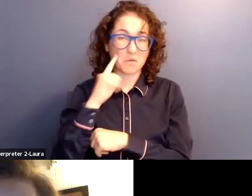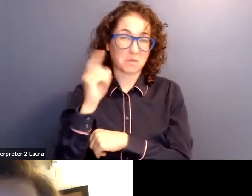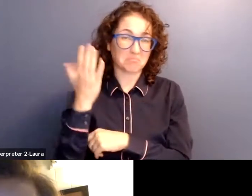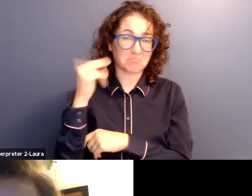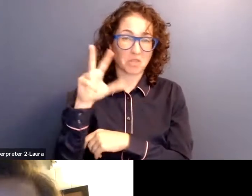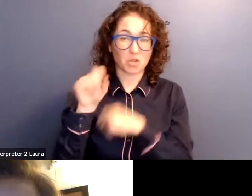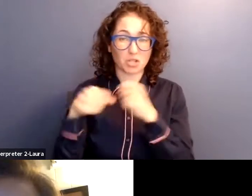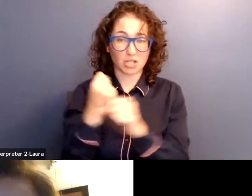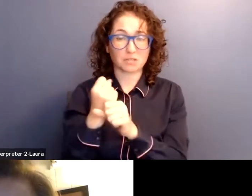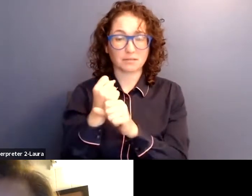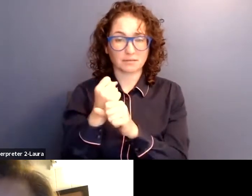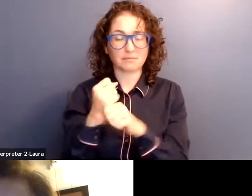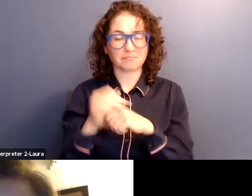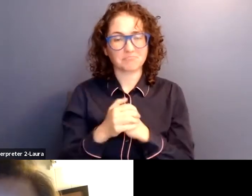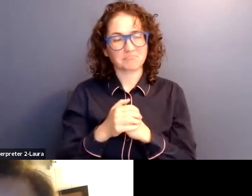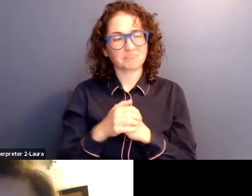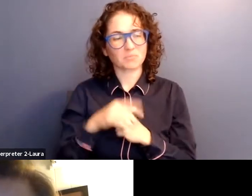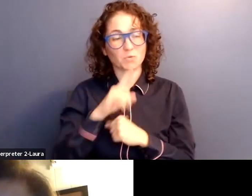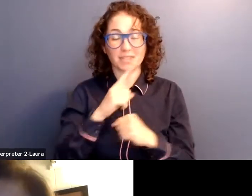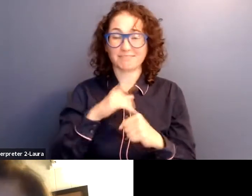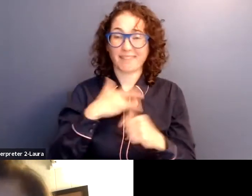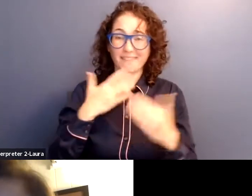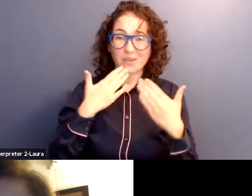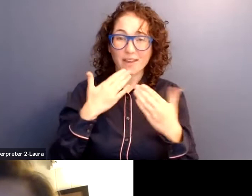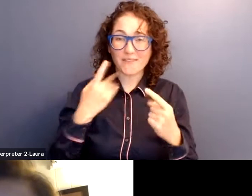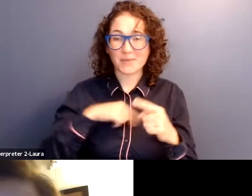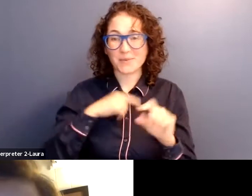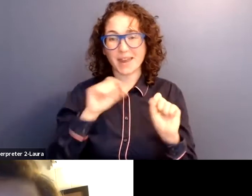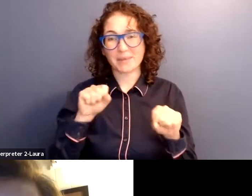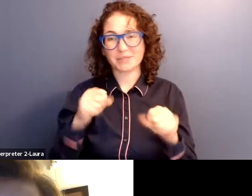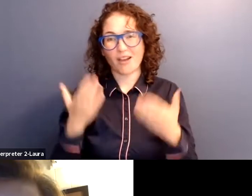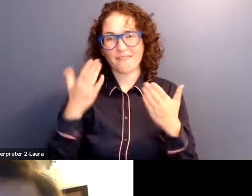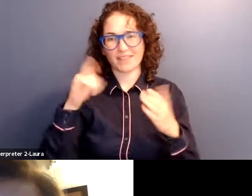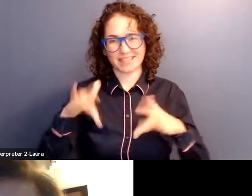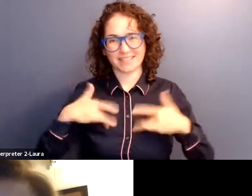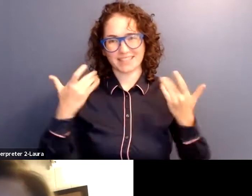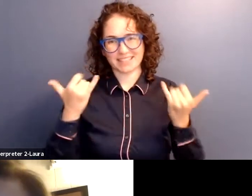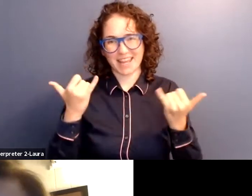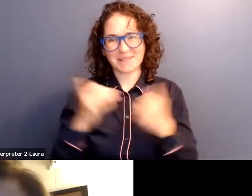30 years. And I'm just very grateful that we were able to offer this event today.